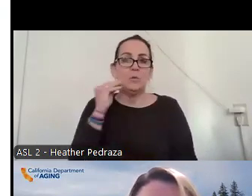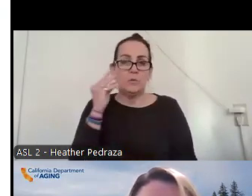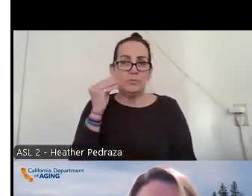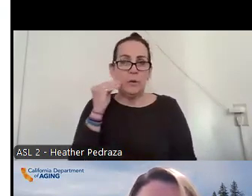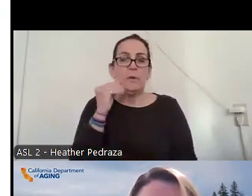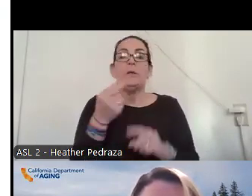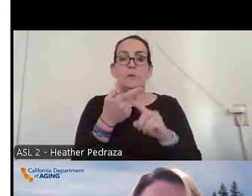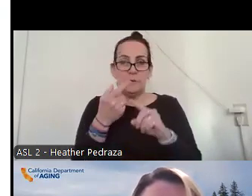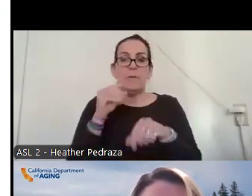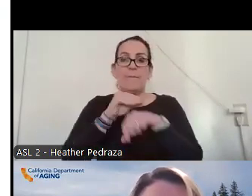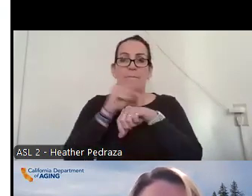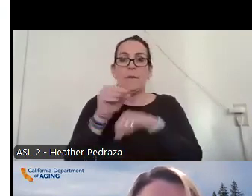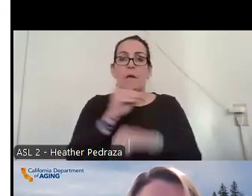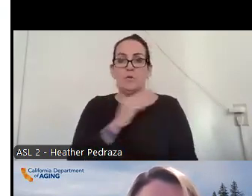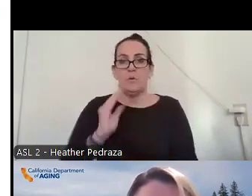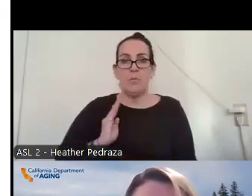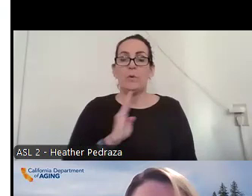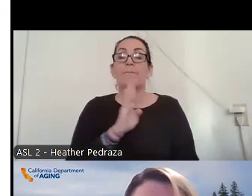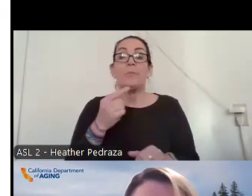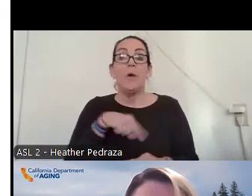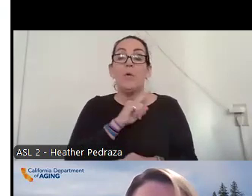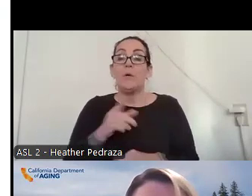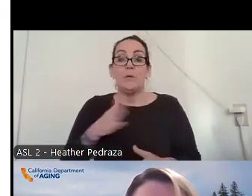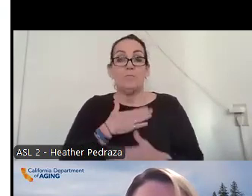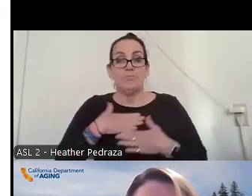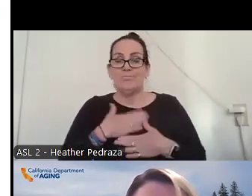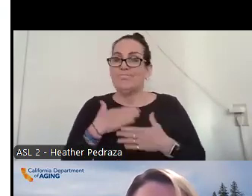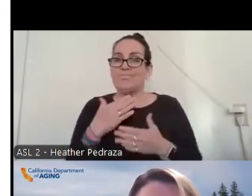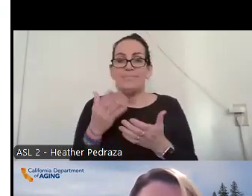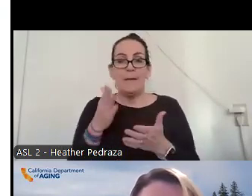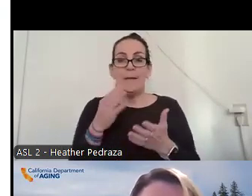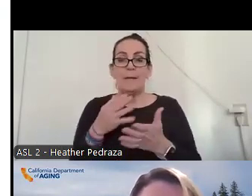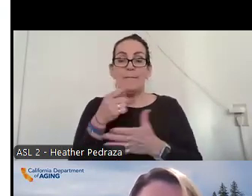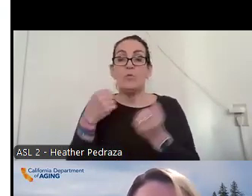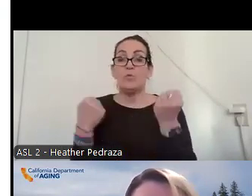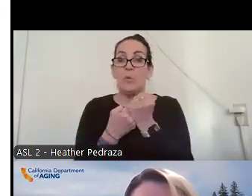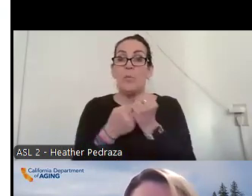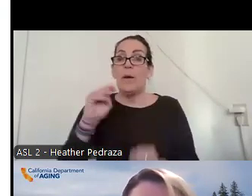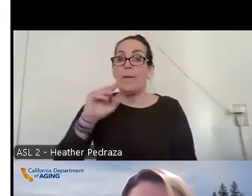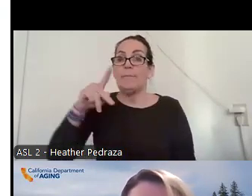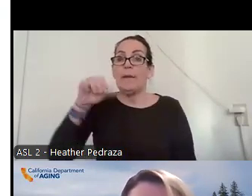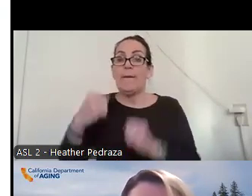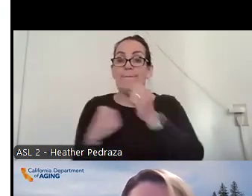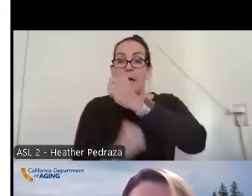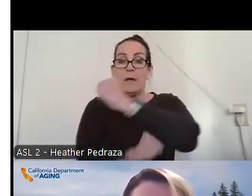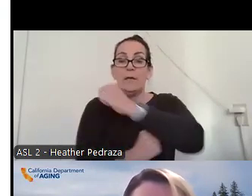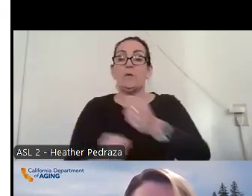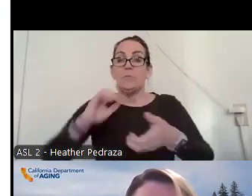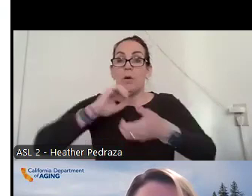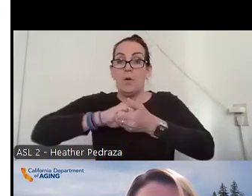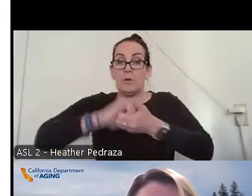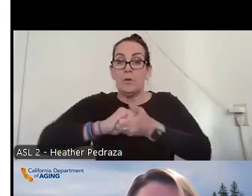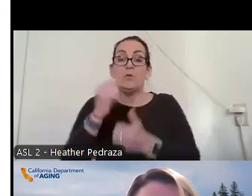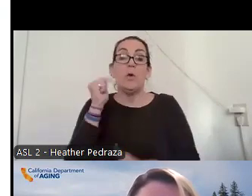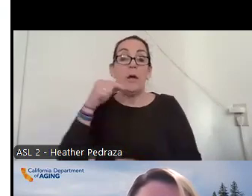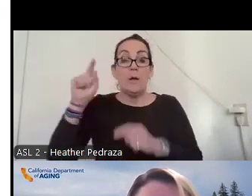that with the support of our MPA Foundation partners, we've had 3 meetings and we're going to be able to have 5 more by the end of